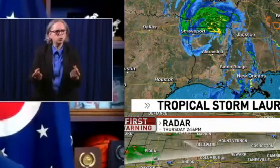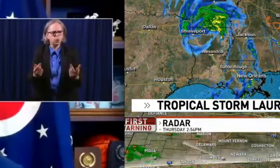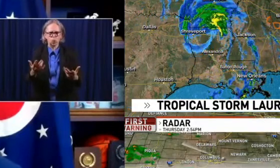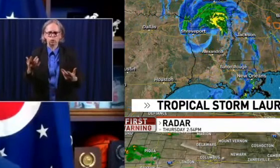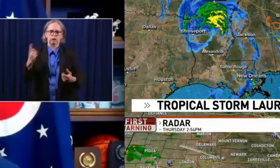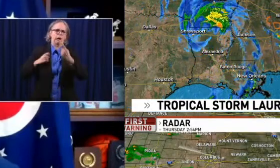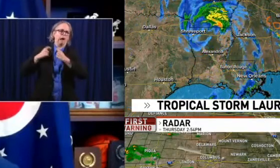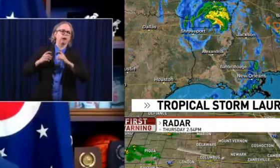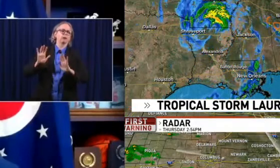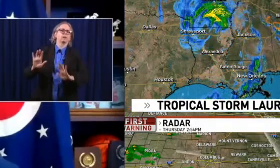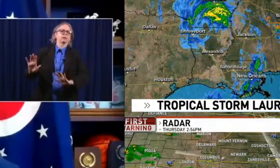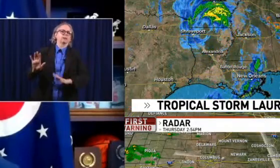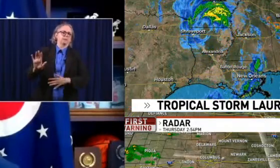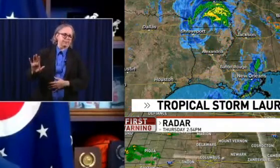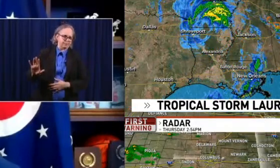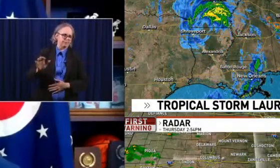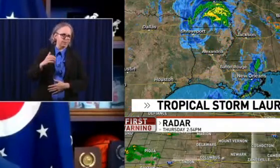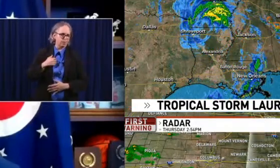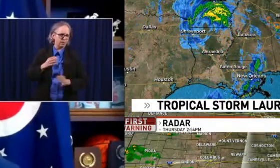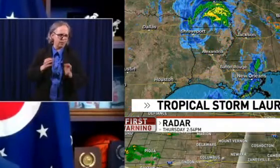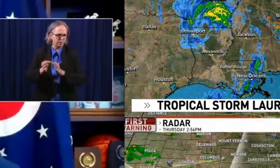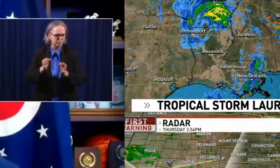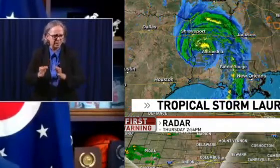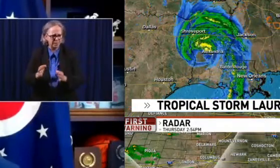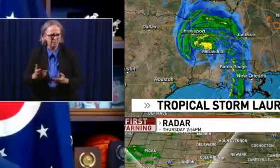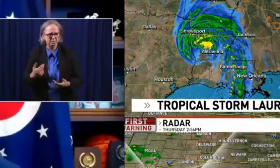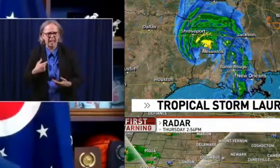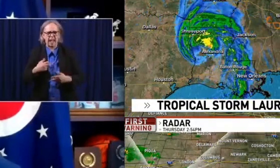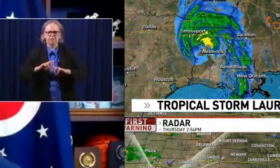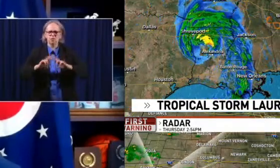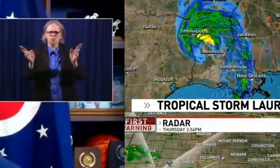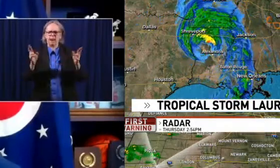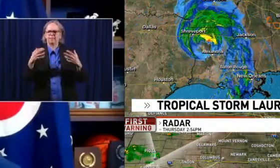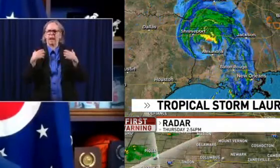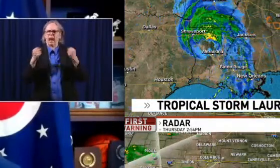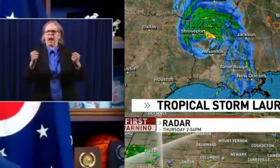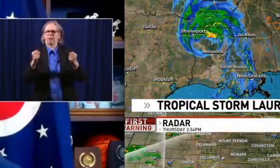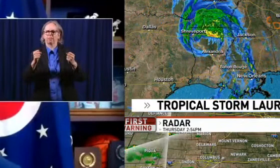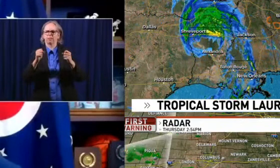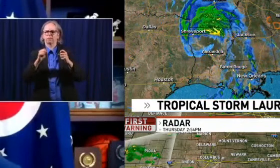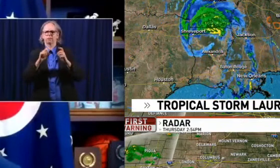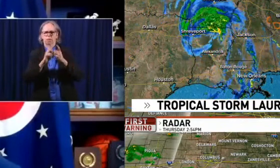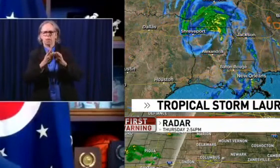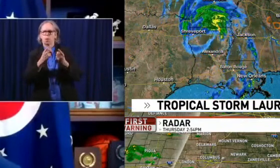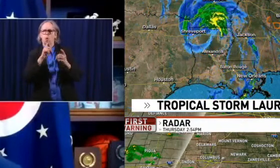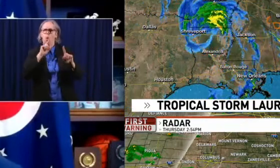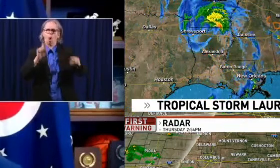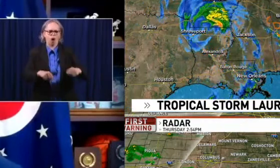read directly from the health order to remind folks about what the spectator provision is about. It's the primary